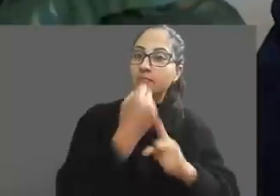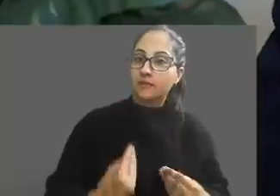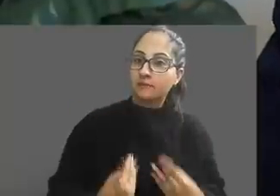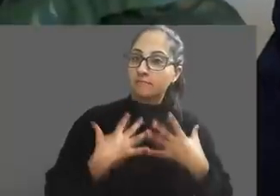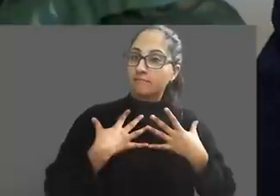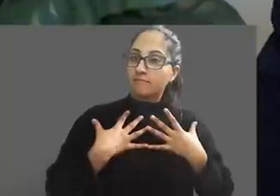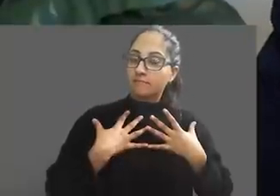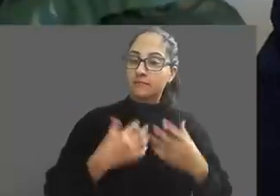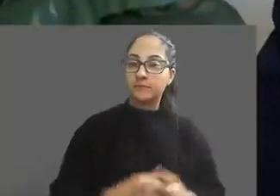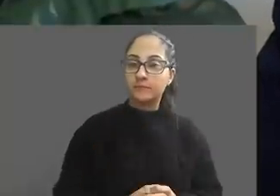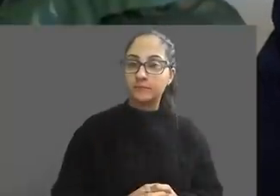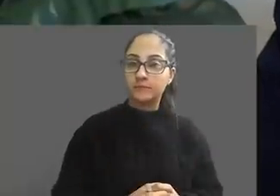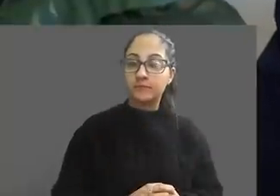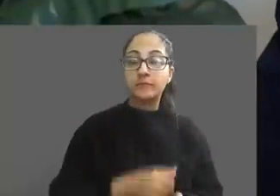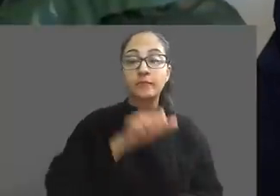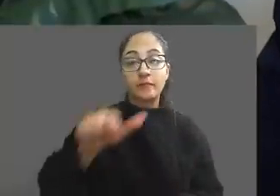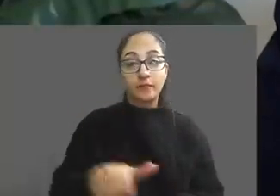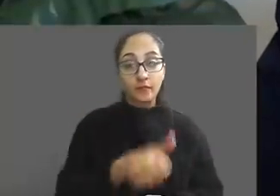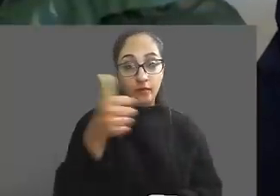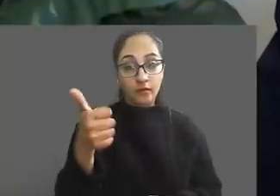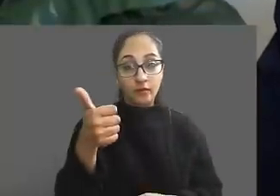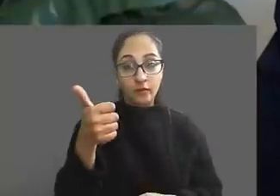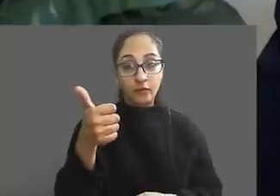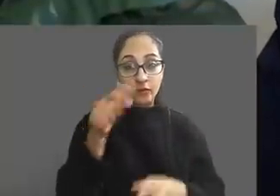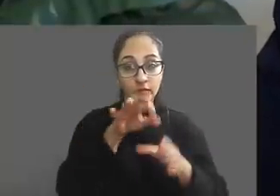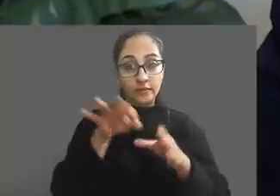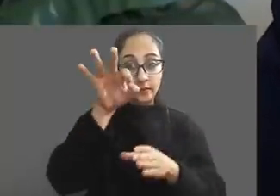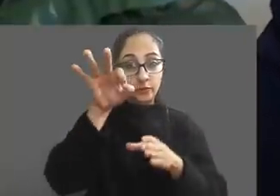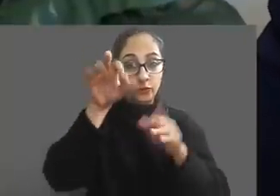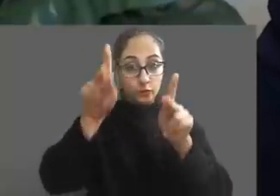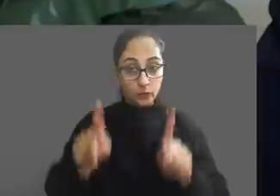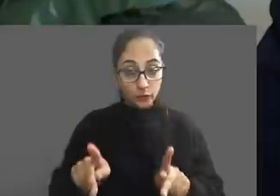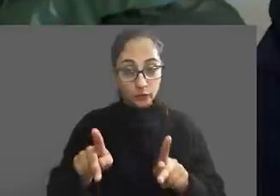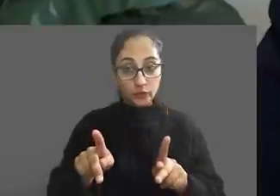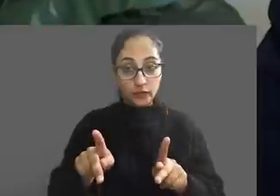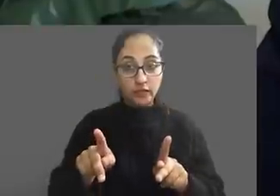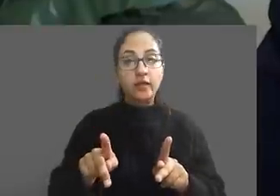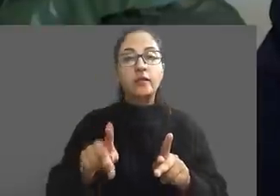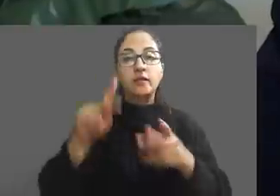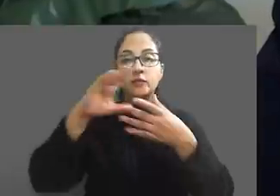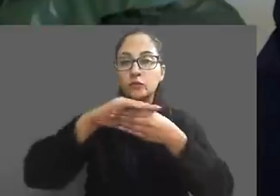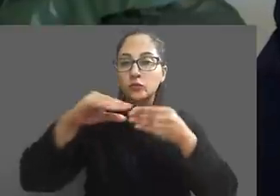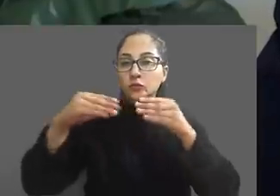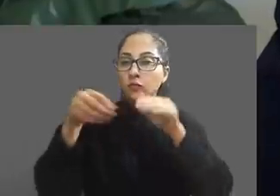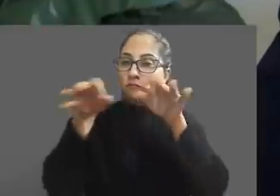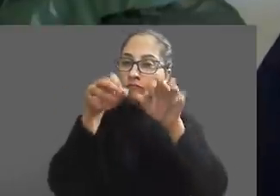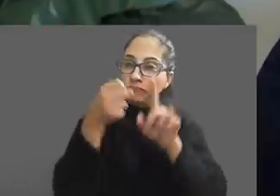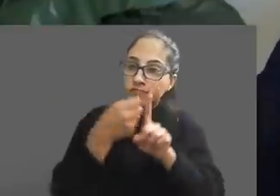nasida." Without being tested, nobody can attain salvation.